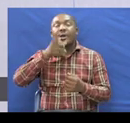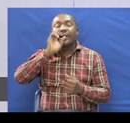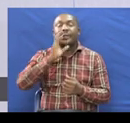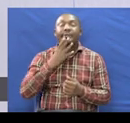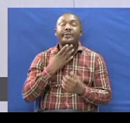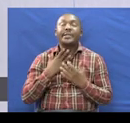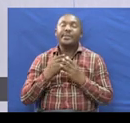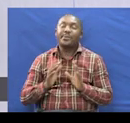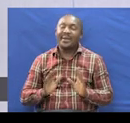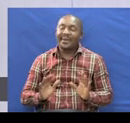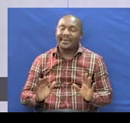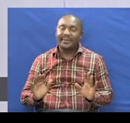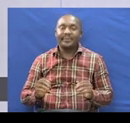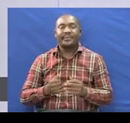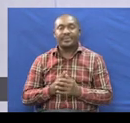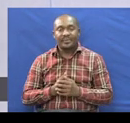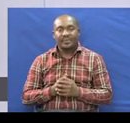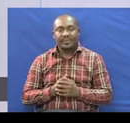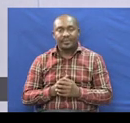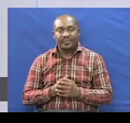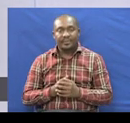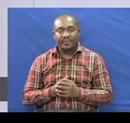for refreshment.